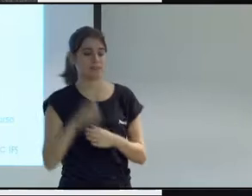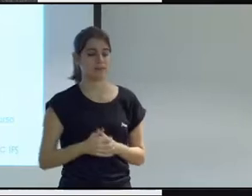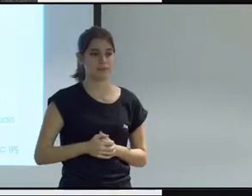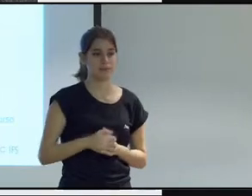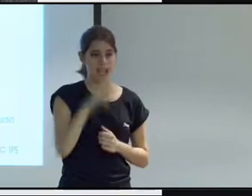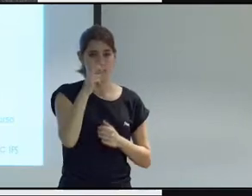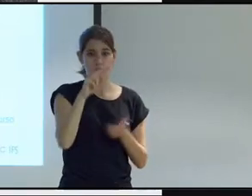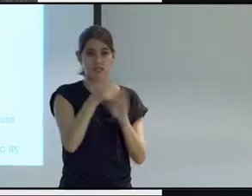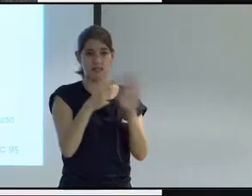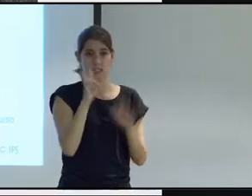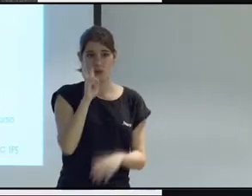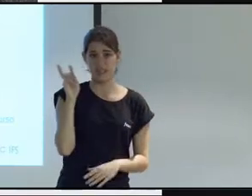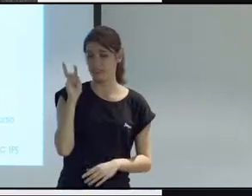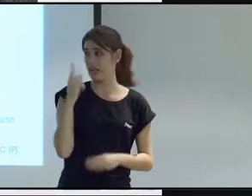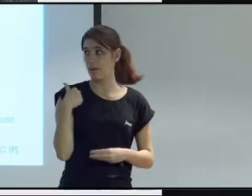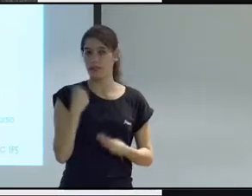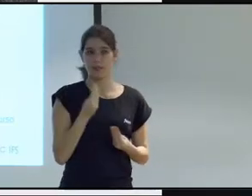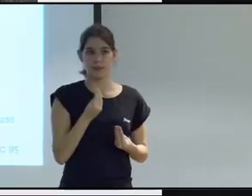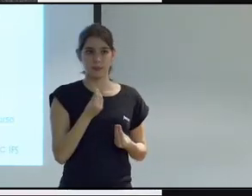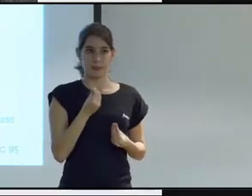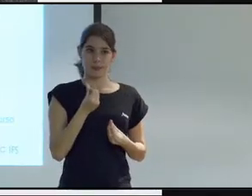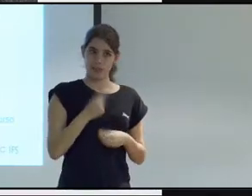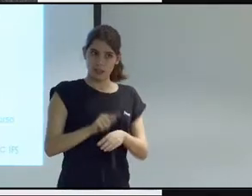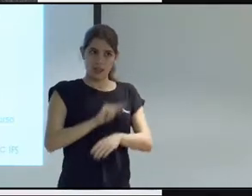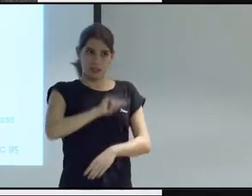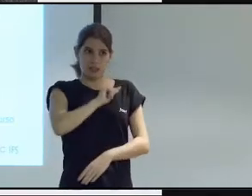2016 from the CERNI Women Foundation.